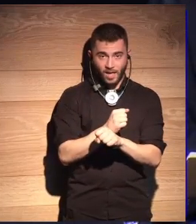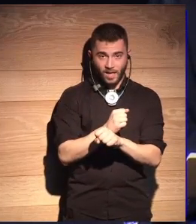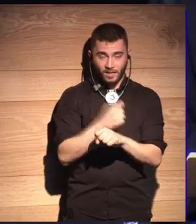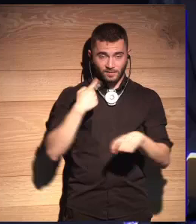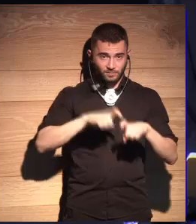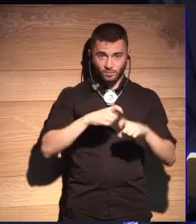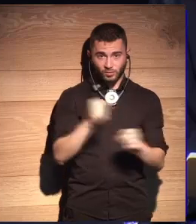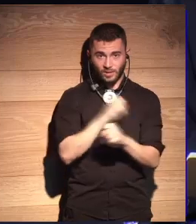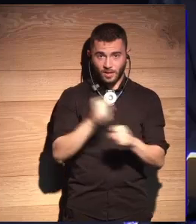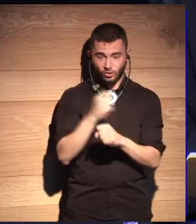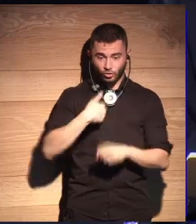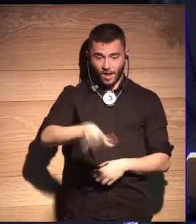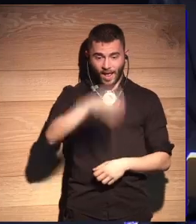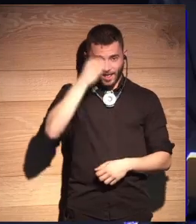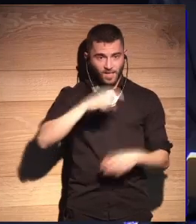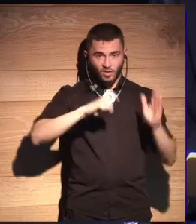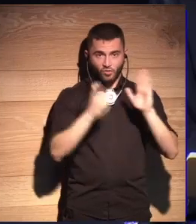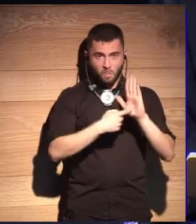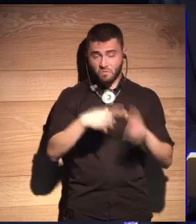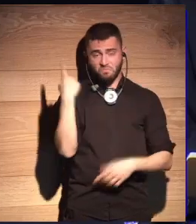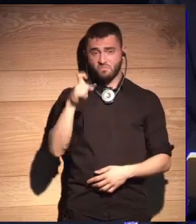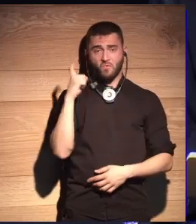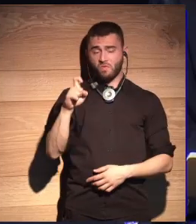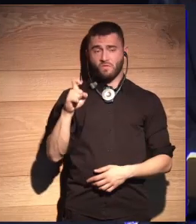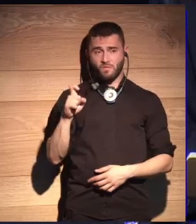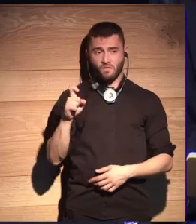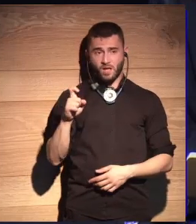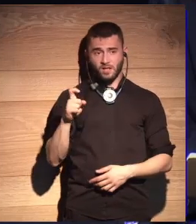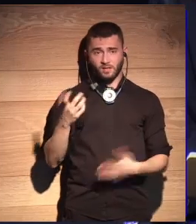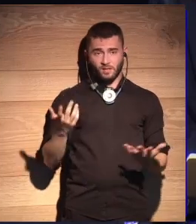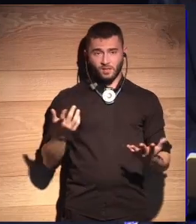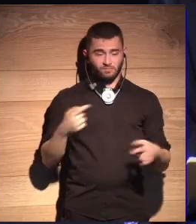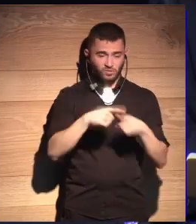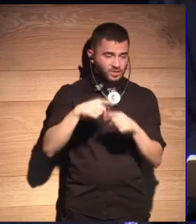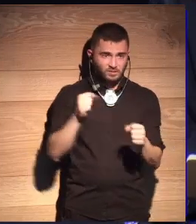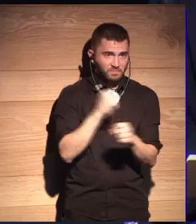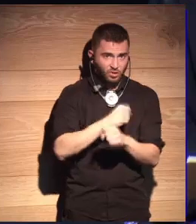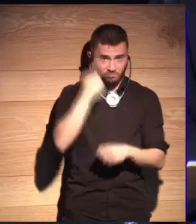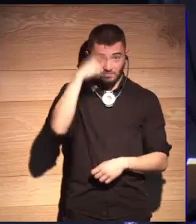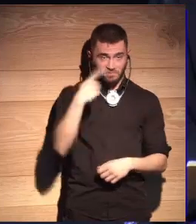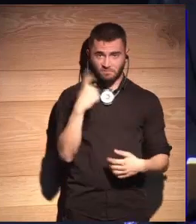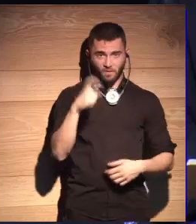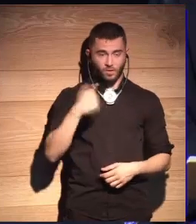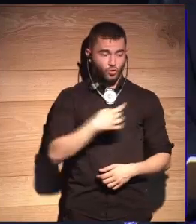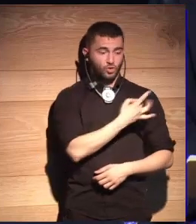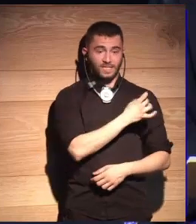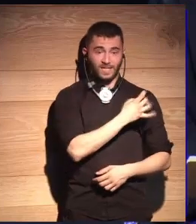governance and labour market policy, because I can join a union that will act in my interests regardless. Or equally, if